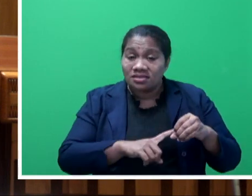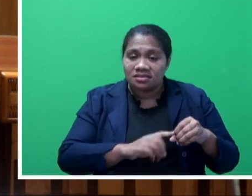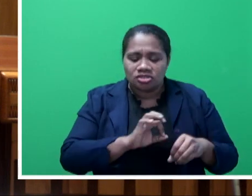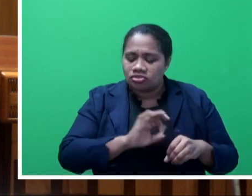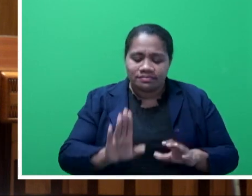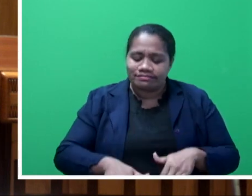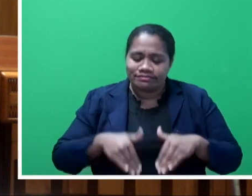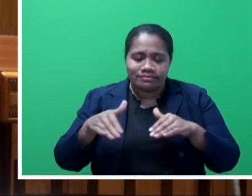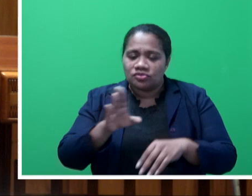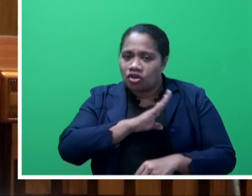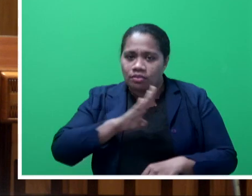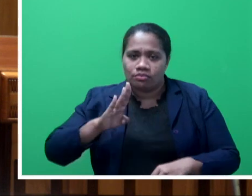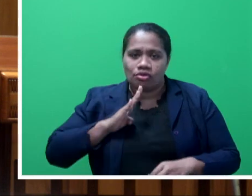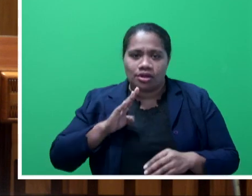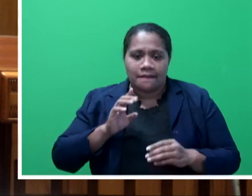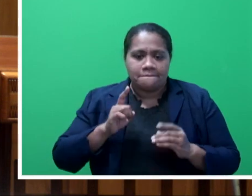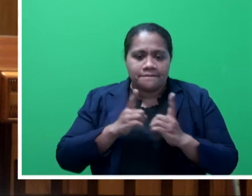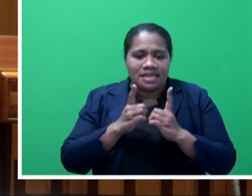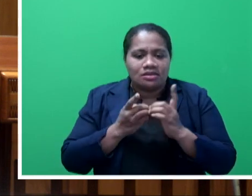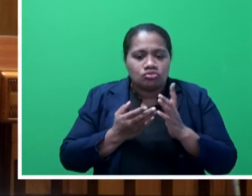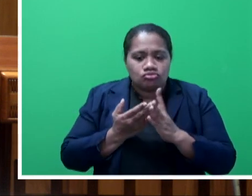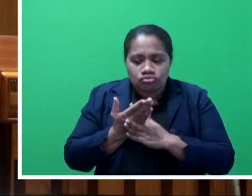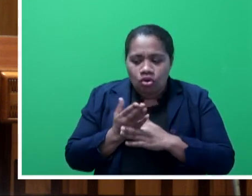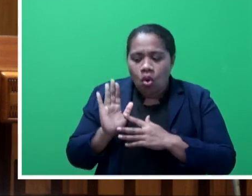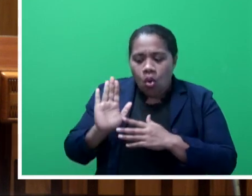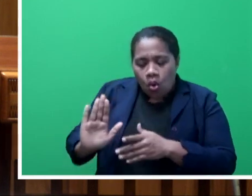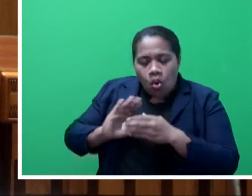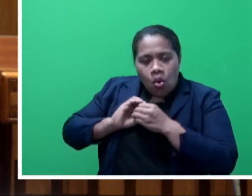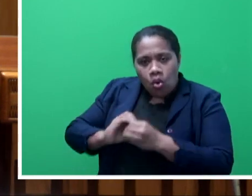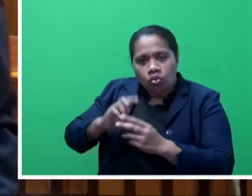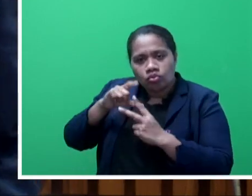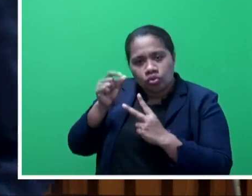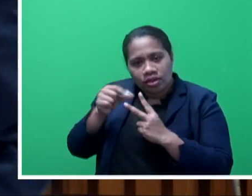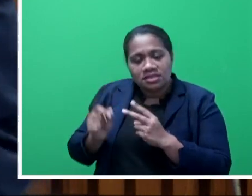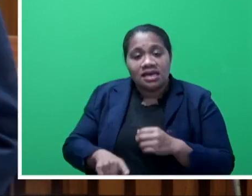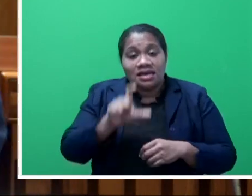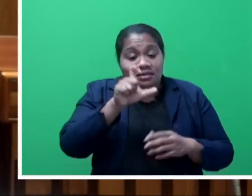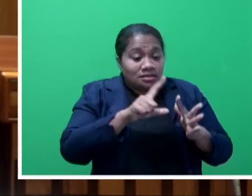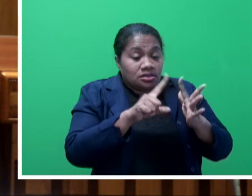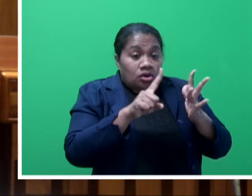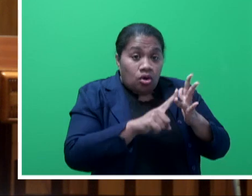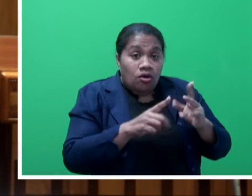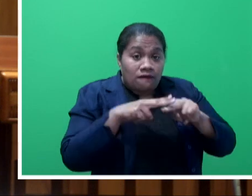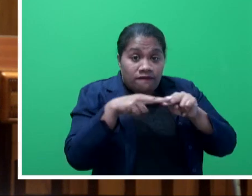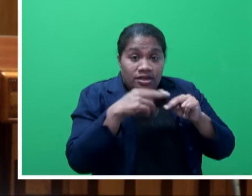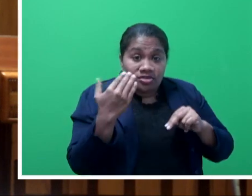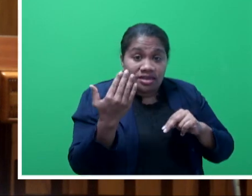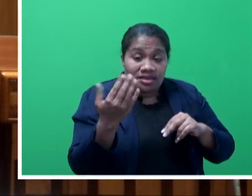board meetings through their own choice. The CEO of Fiji Airways has meetings with them.